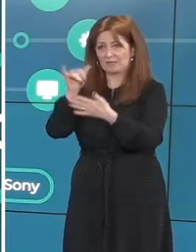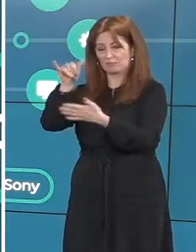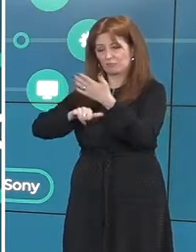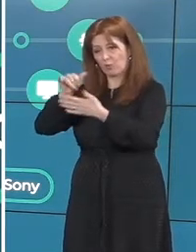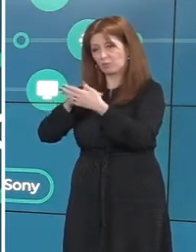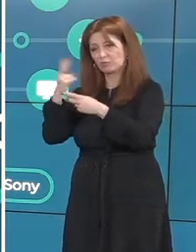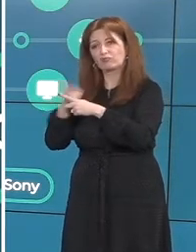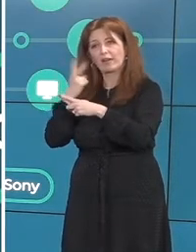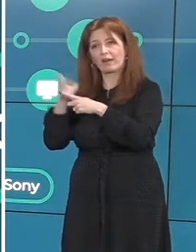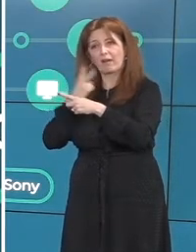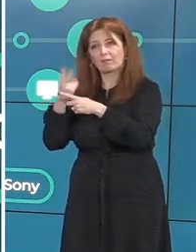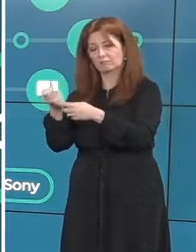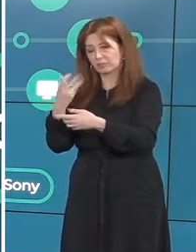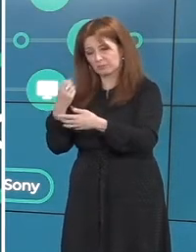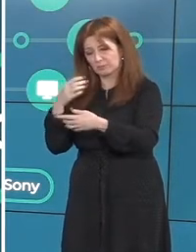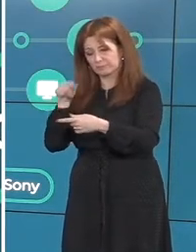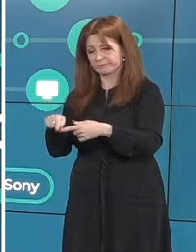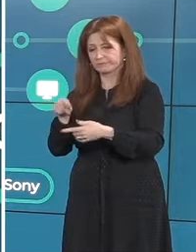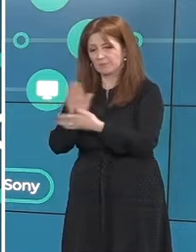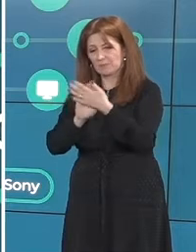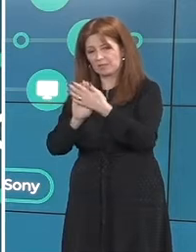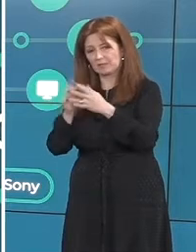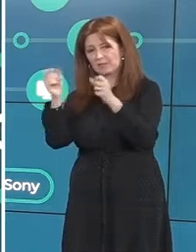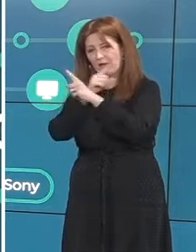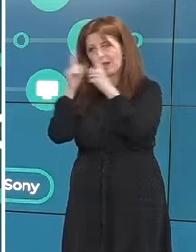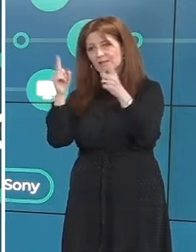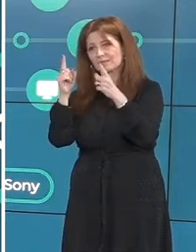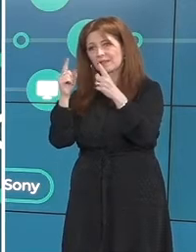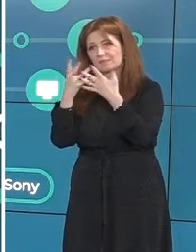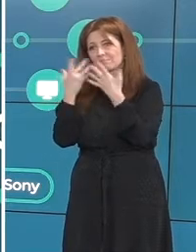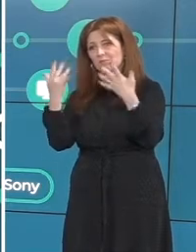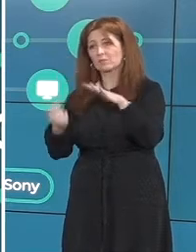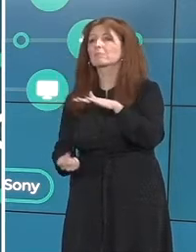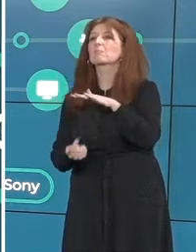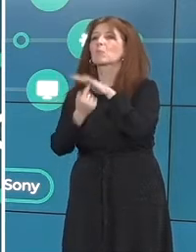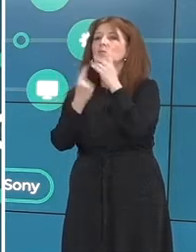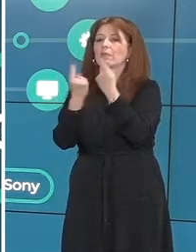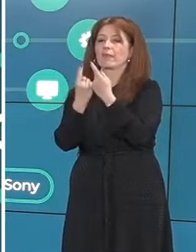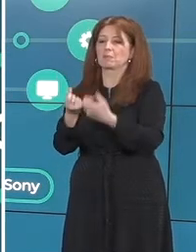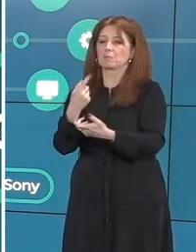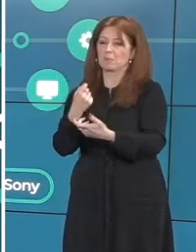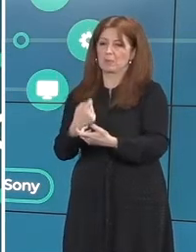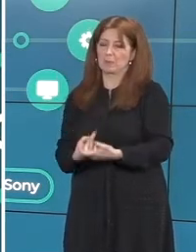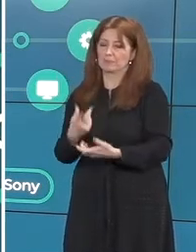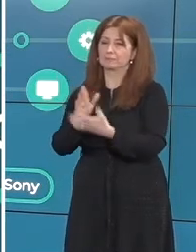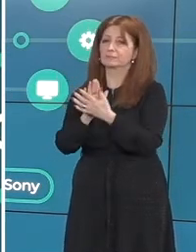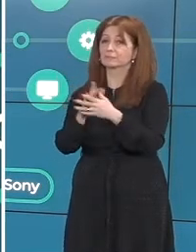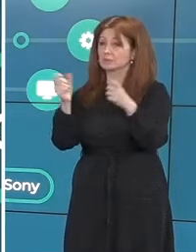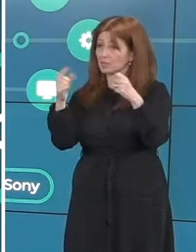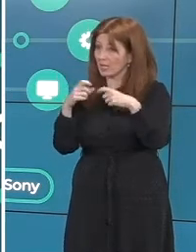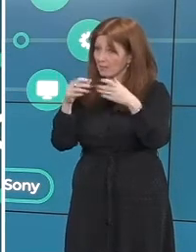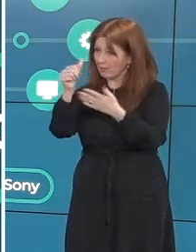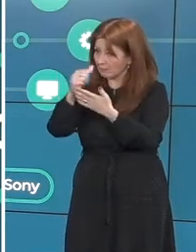or we're in the process of building the reports that allow us to understand what are the most important things that are coming in. We have our own email lists where